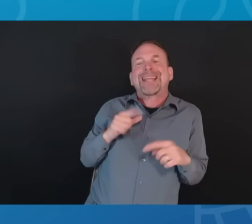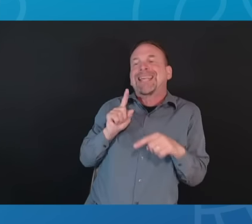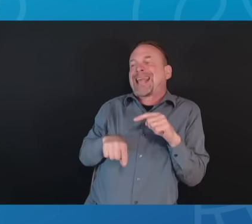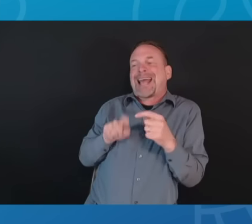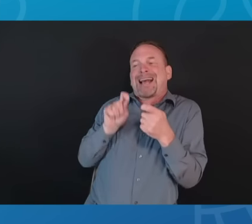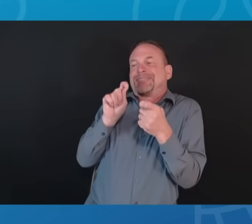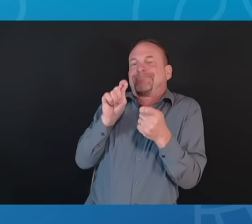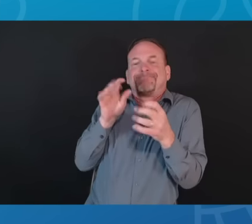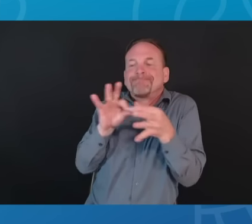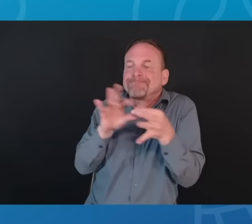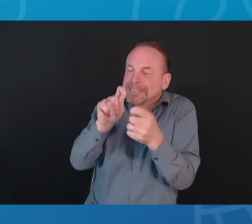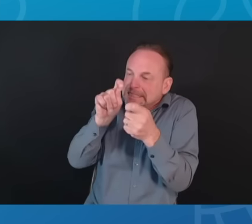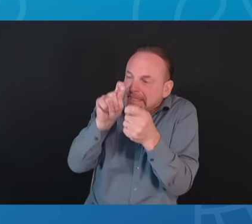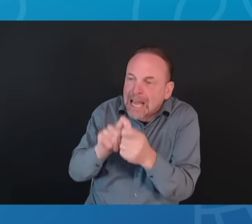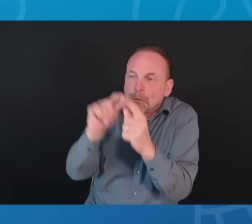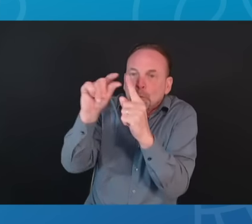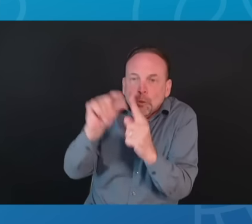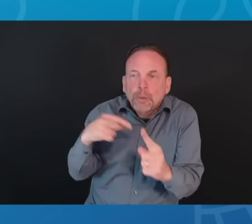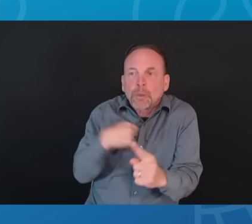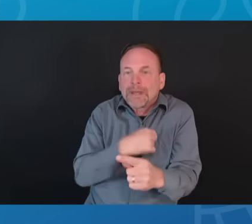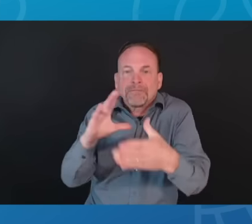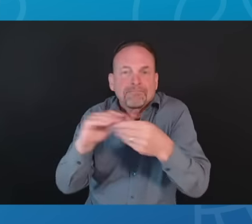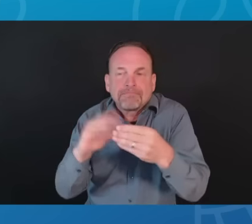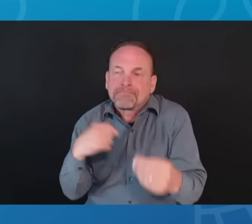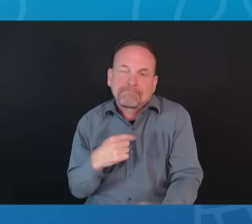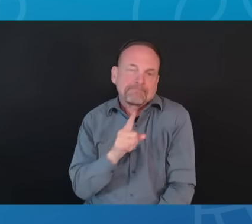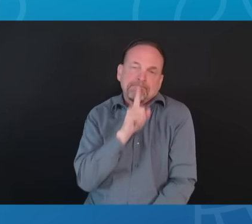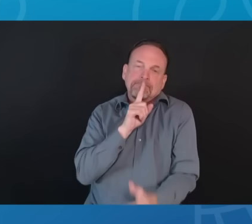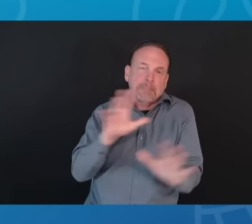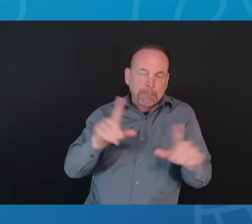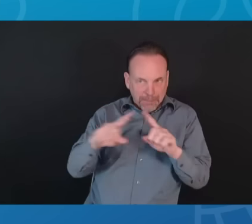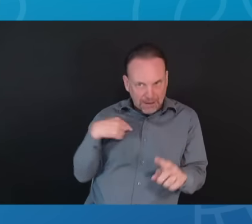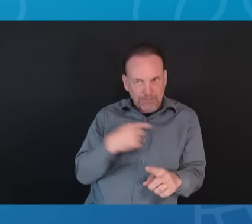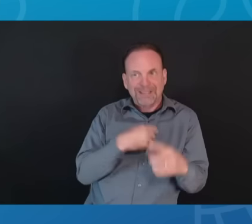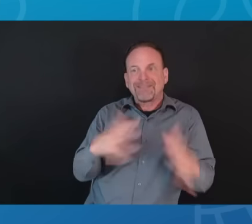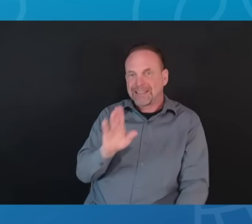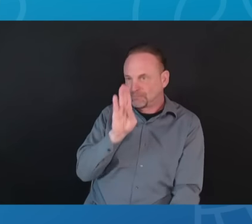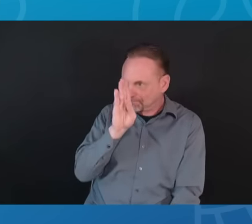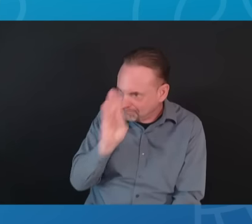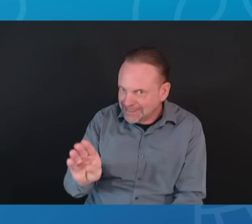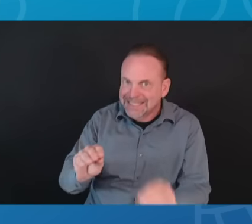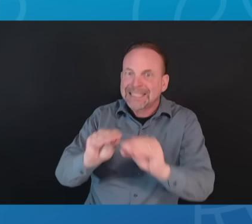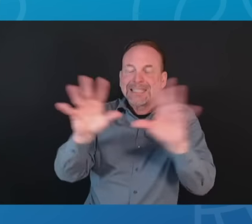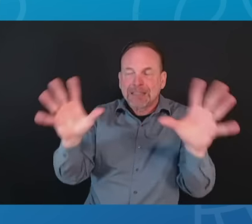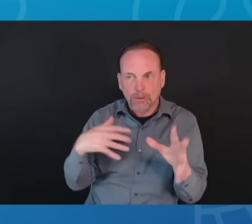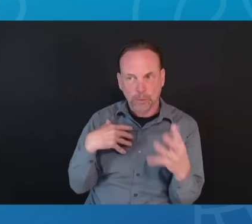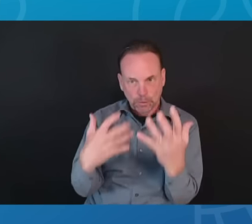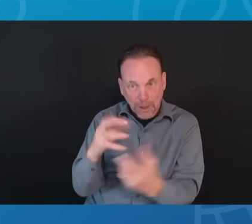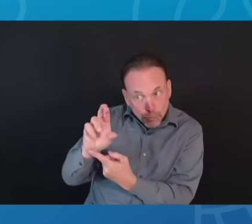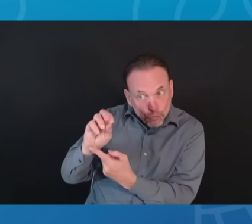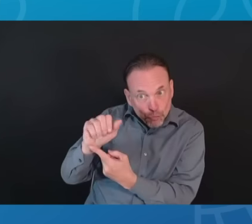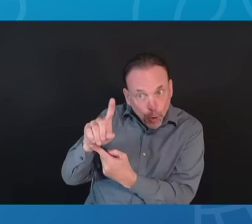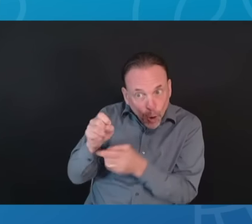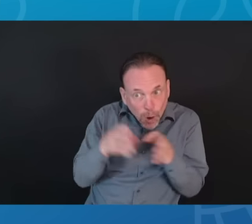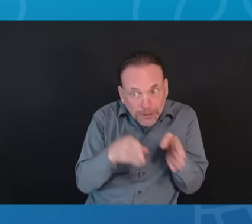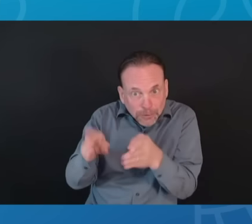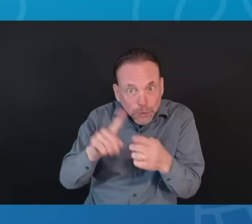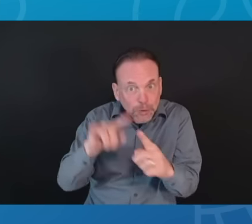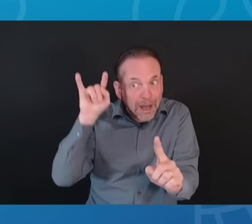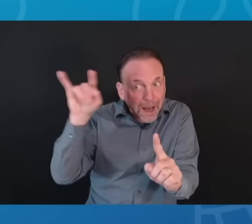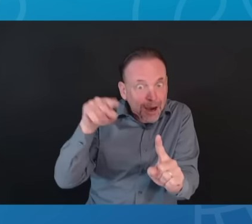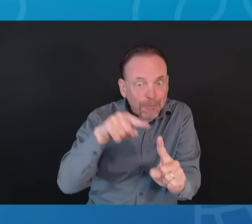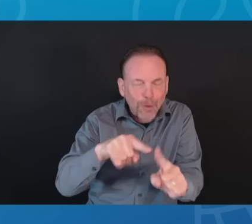want to see those roads to the airport open so American citizens and others can get out. And how effective do you think that was? So we have seen 900... I mean, I just saw